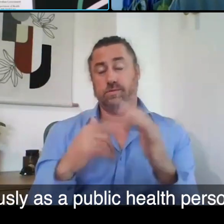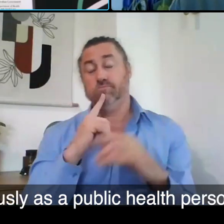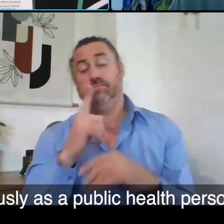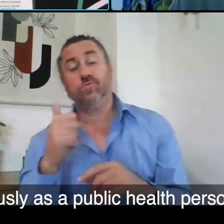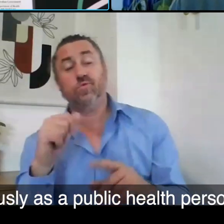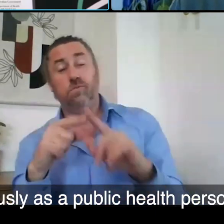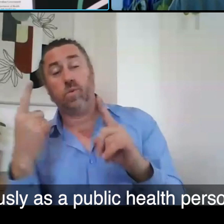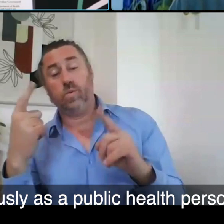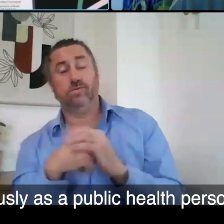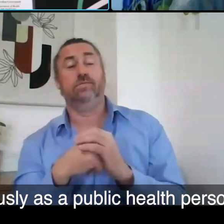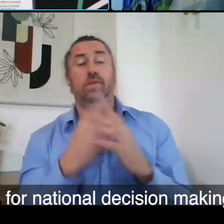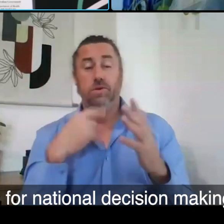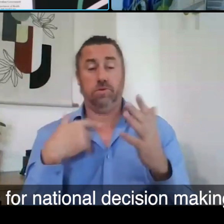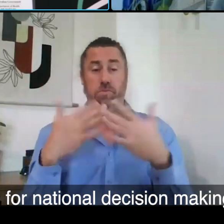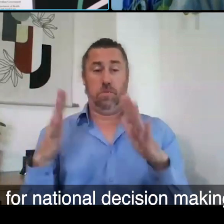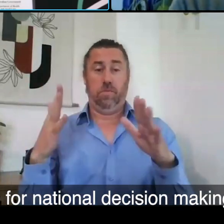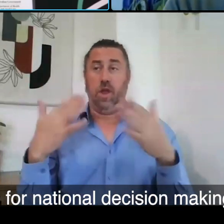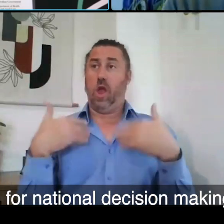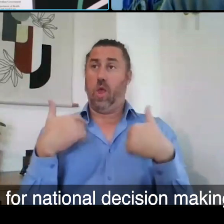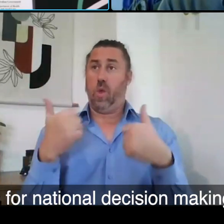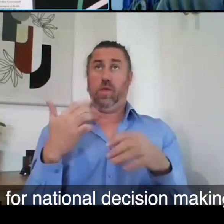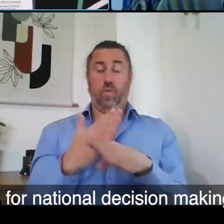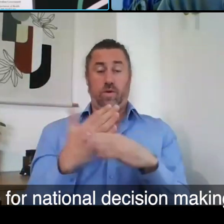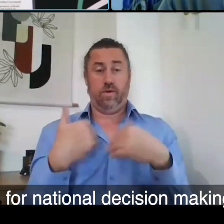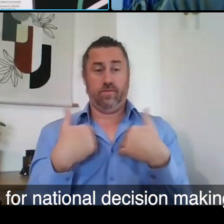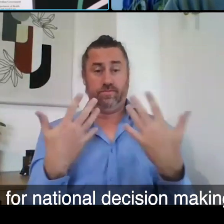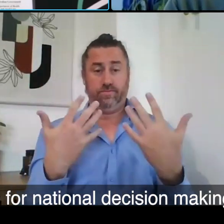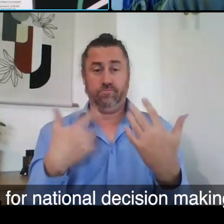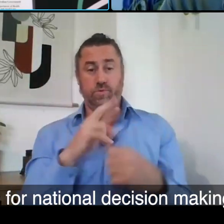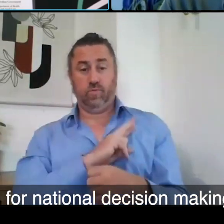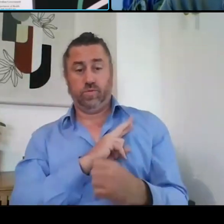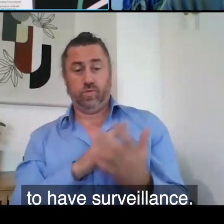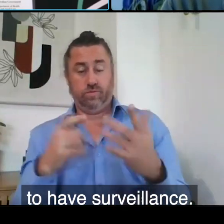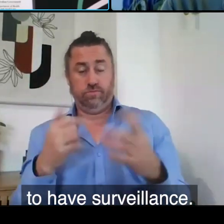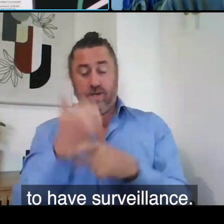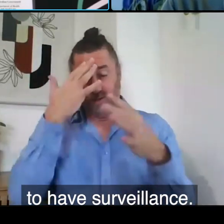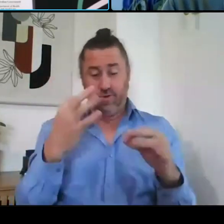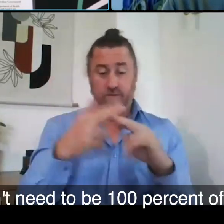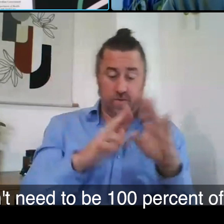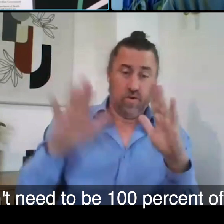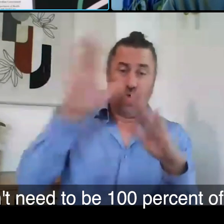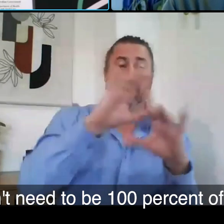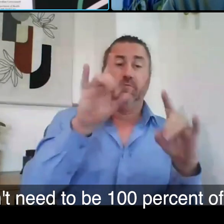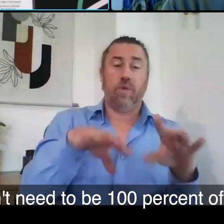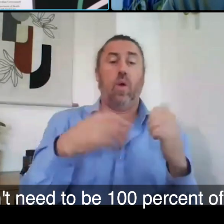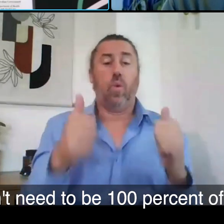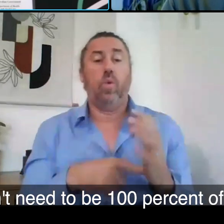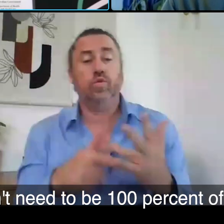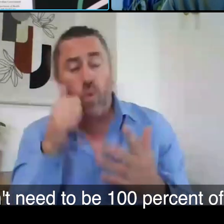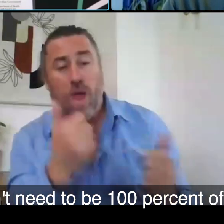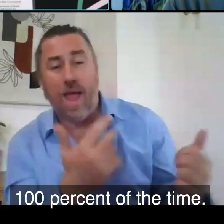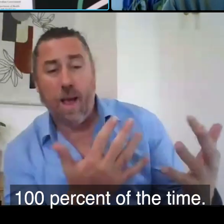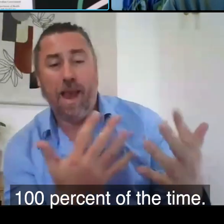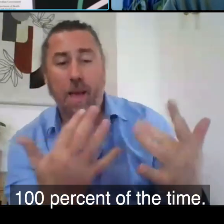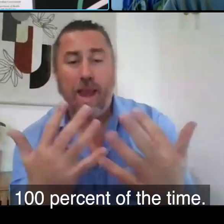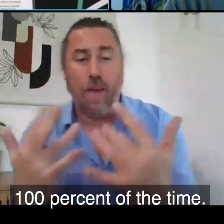health person and responsible for national decision making, it's useful to have surveillance. It doesn't need to be 100%